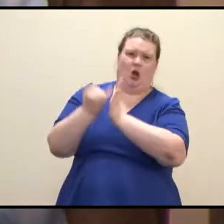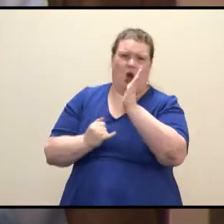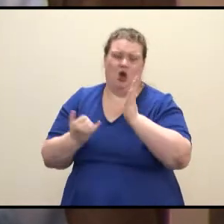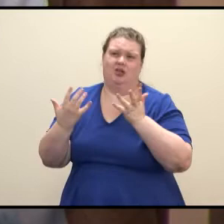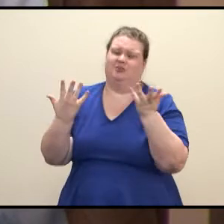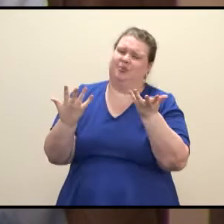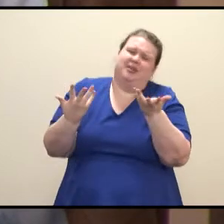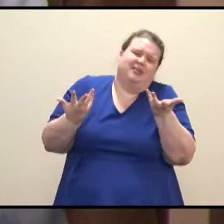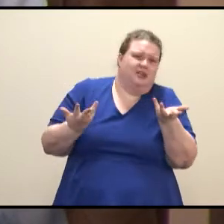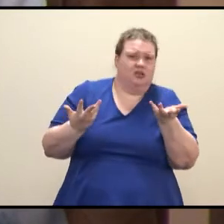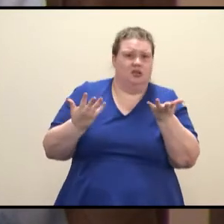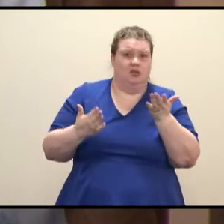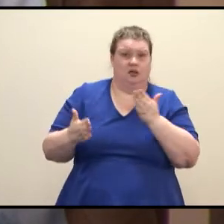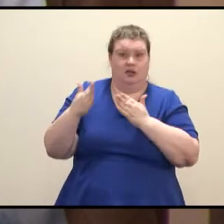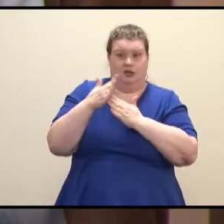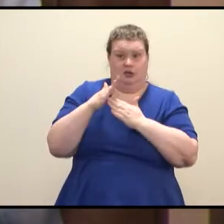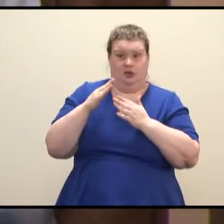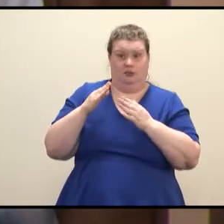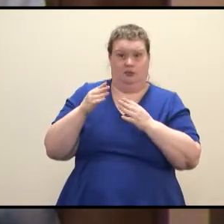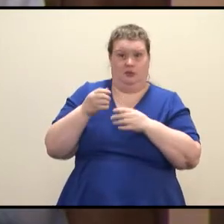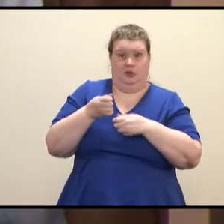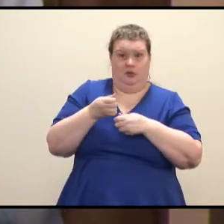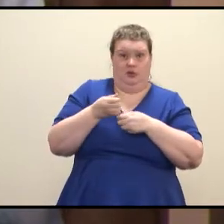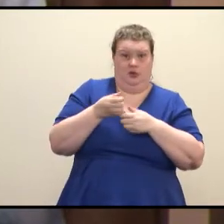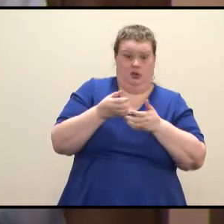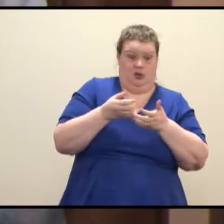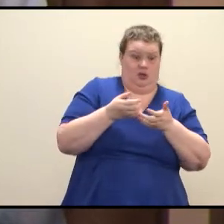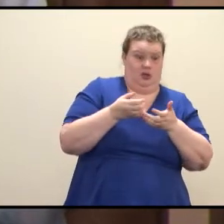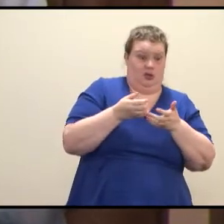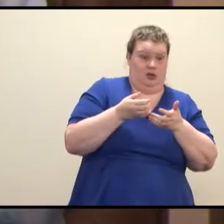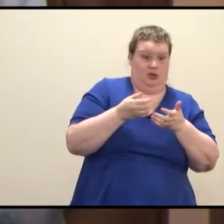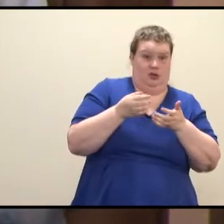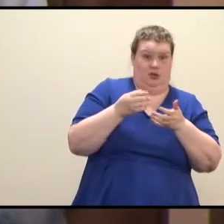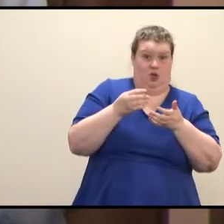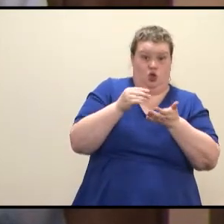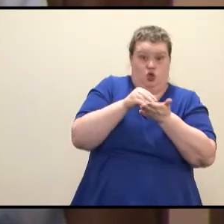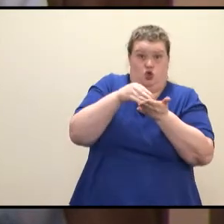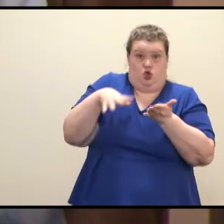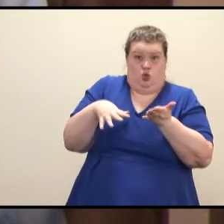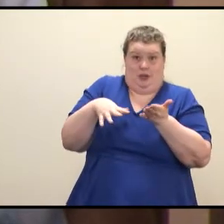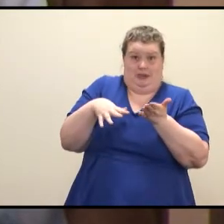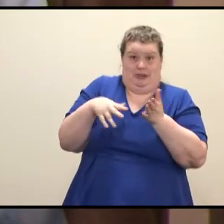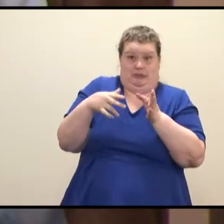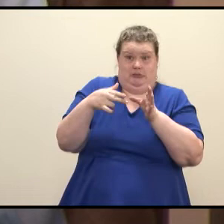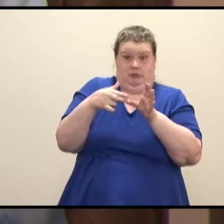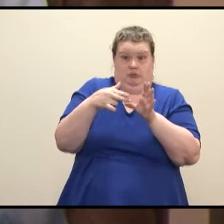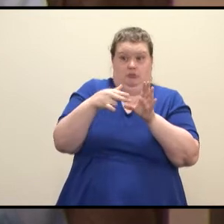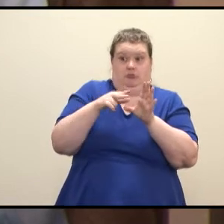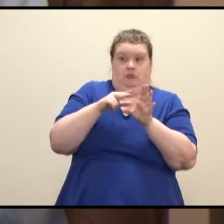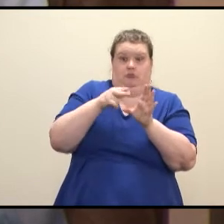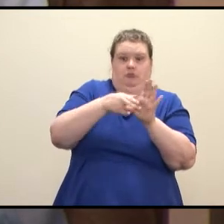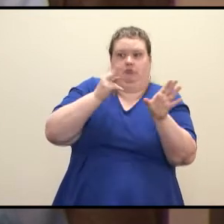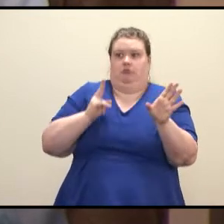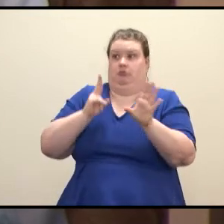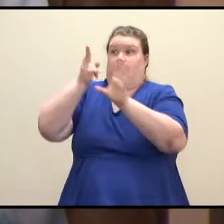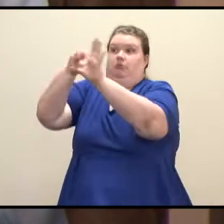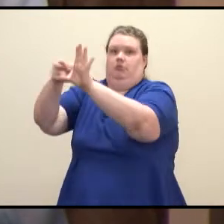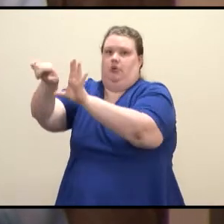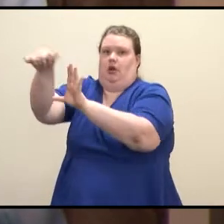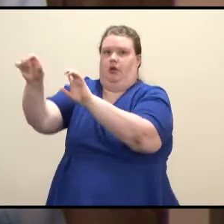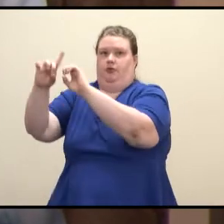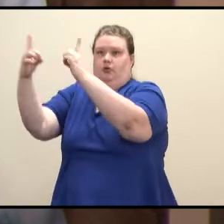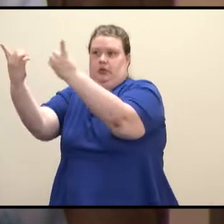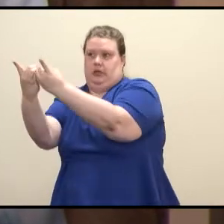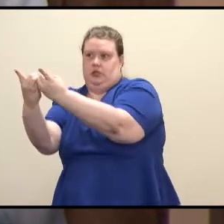the number one cause, it seems to me, of our revenue decrease is people leaving the district. And so do we